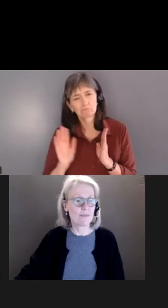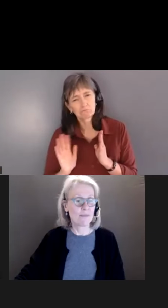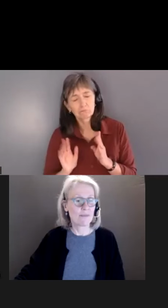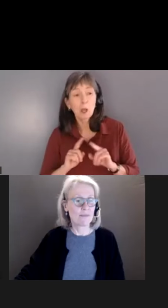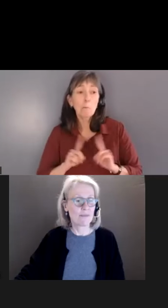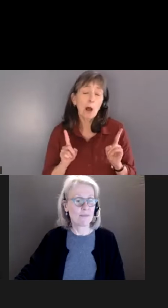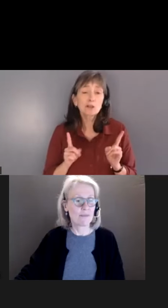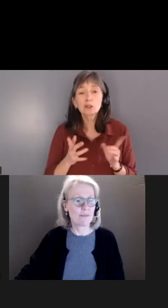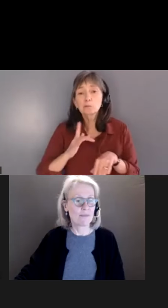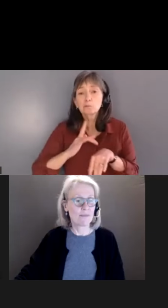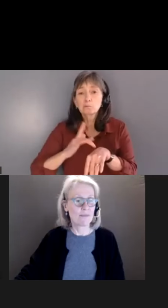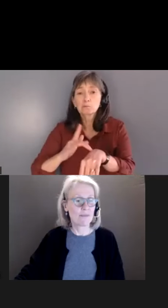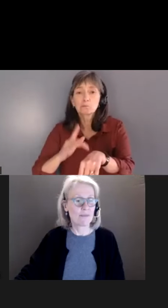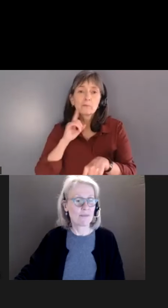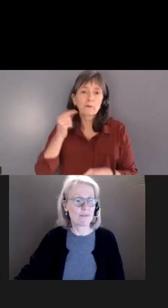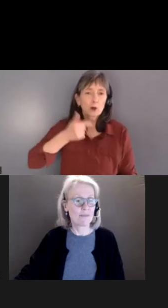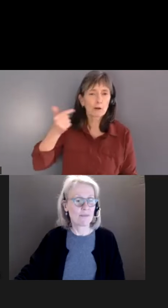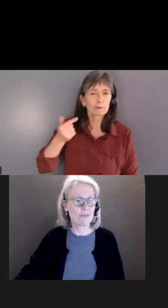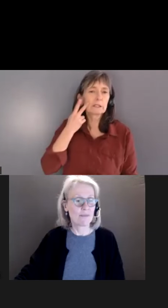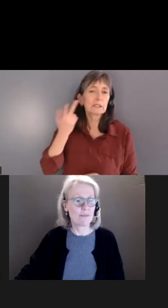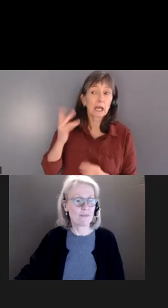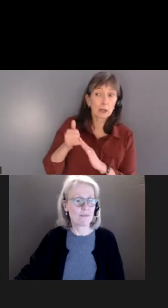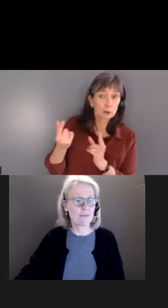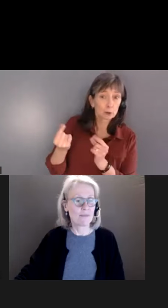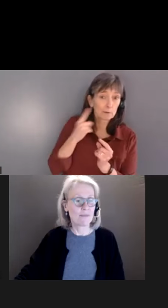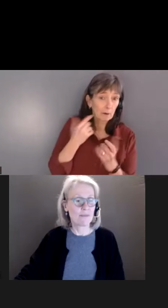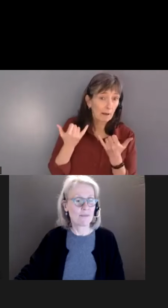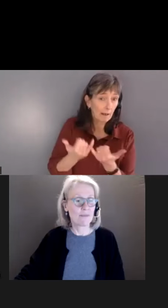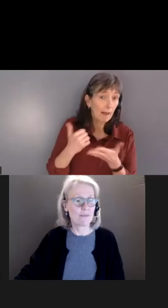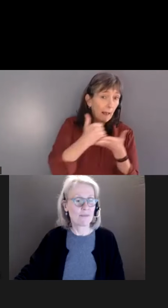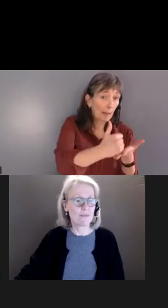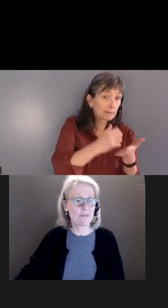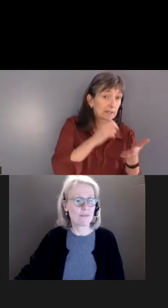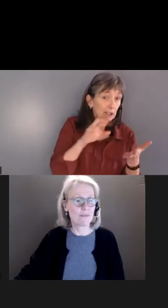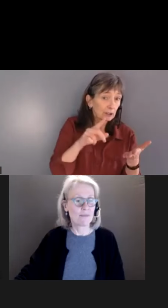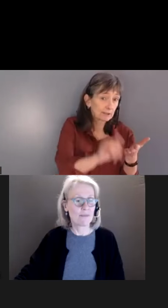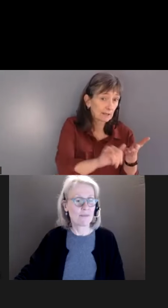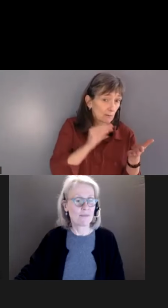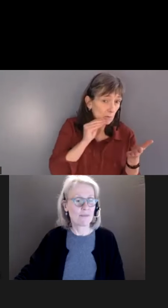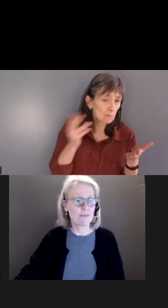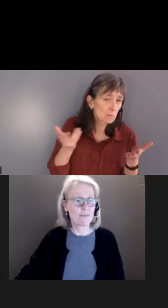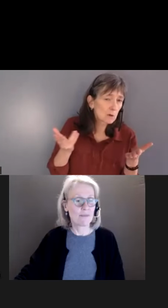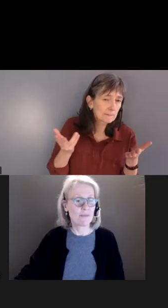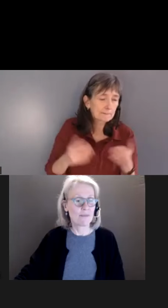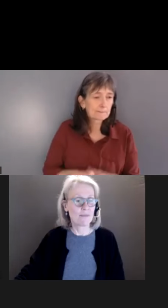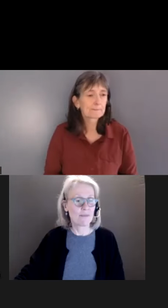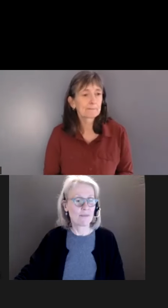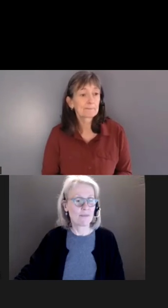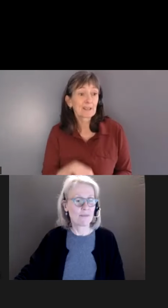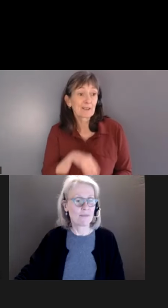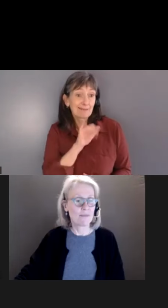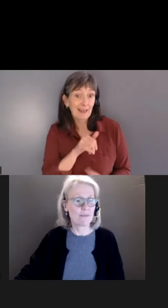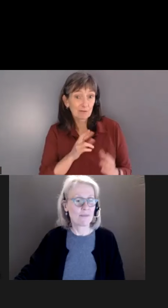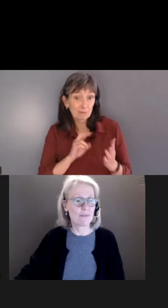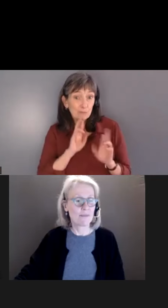doing in supporting their older populations to age in the right place. And we also hope that it can serve as a useful resource for older